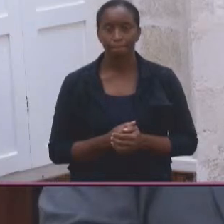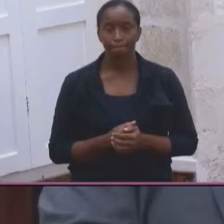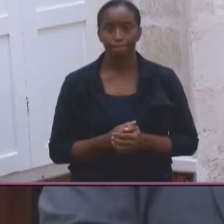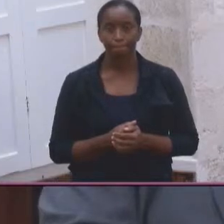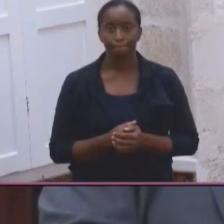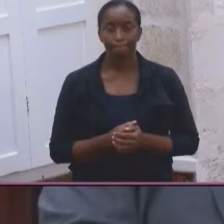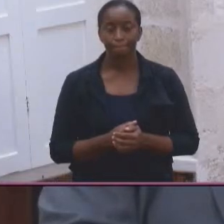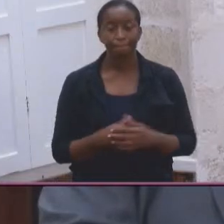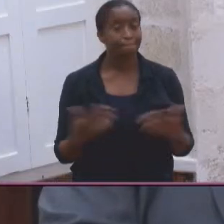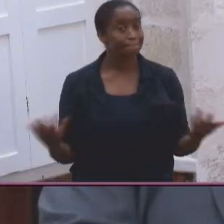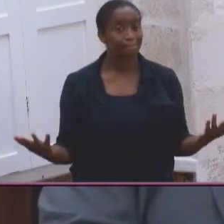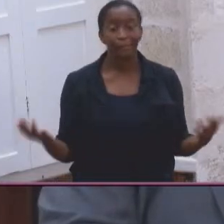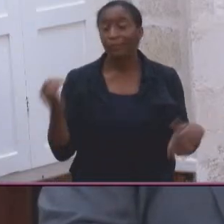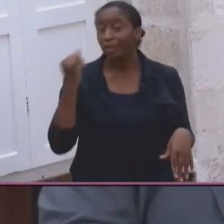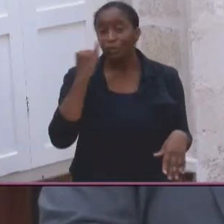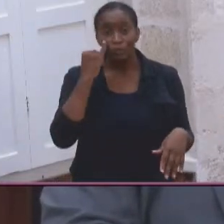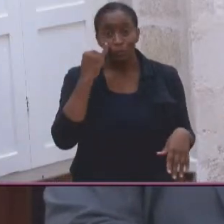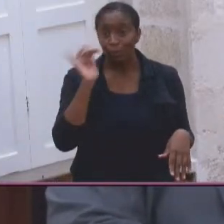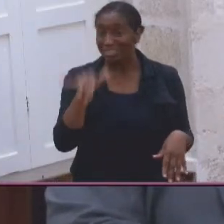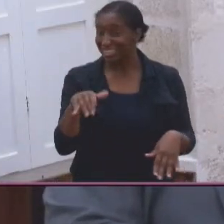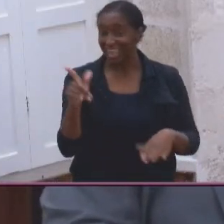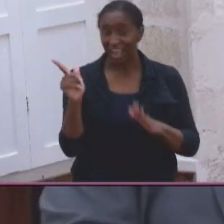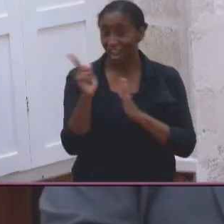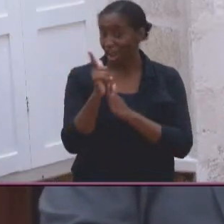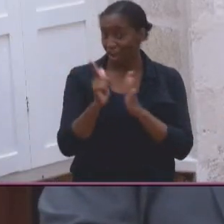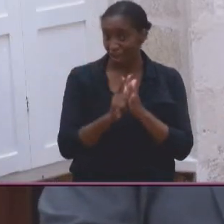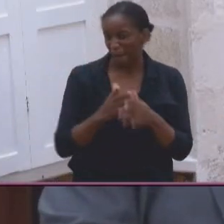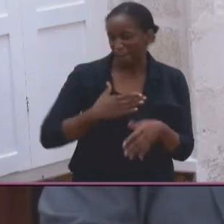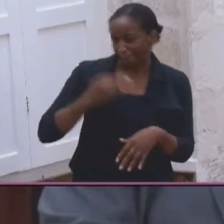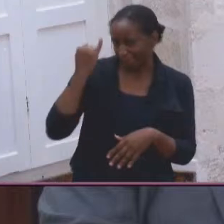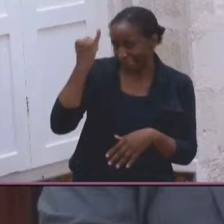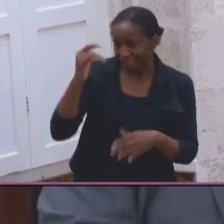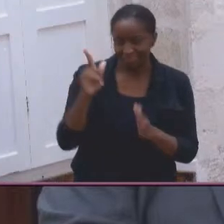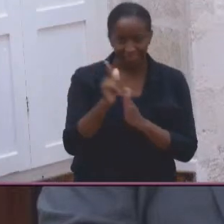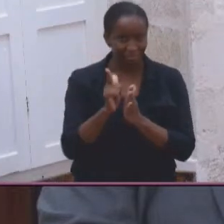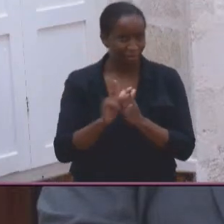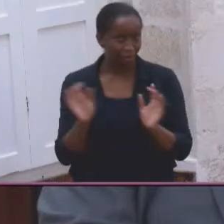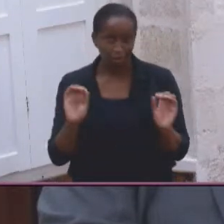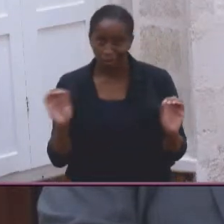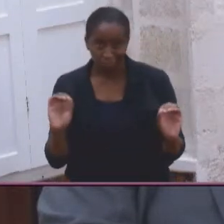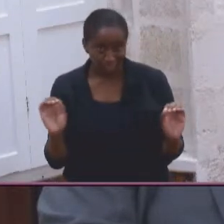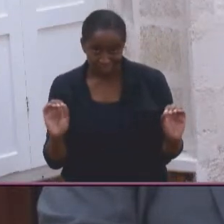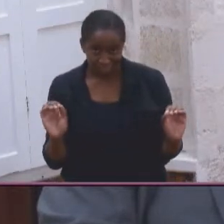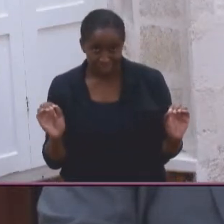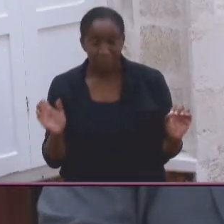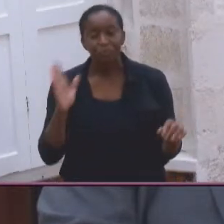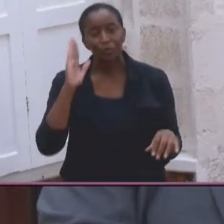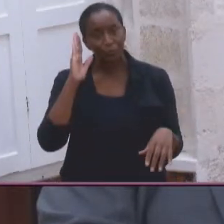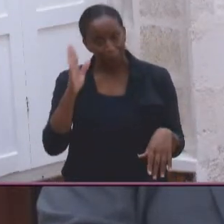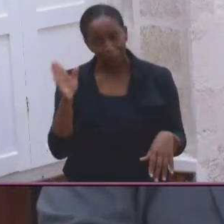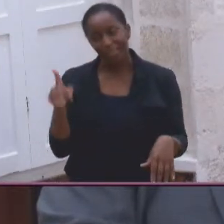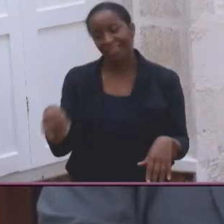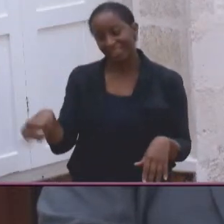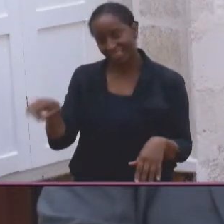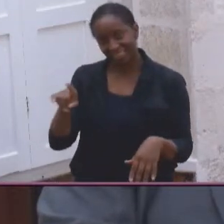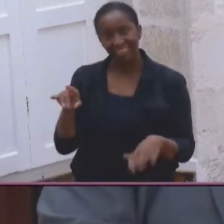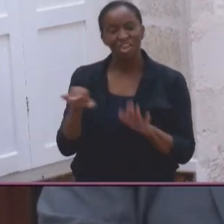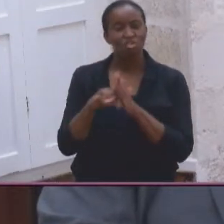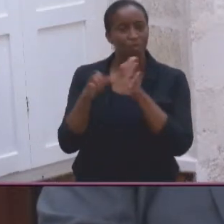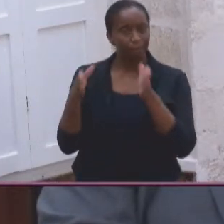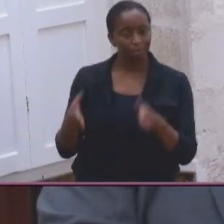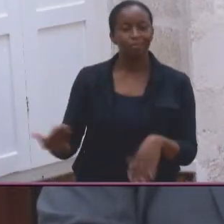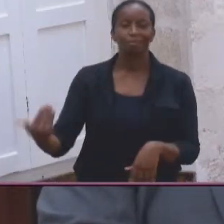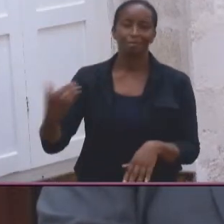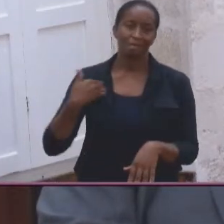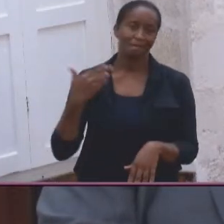will. The first step is mandatory life imprisonment without a chance for